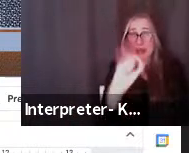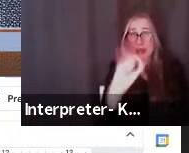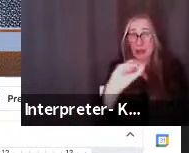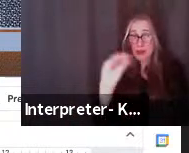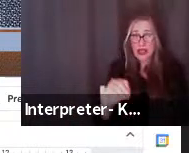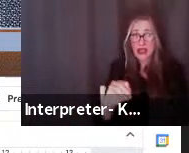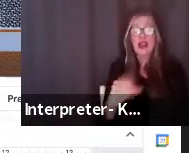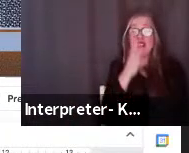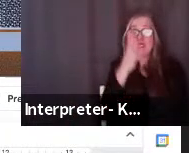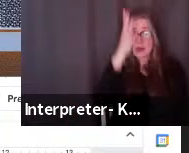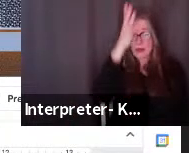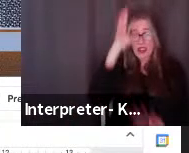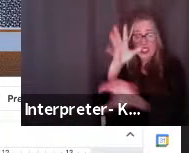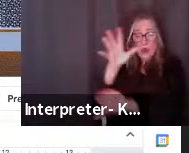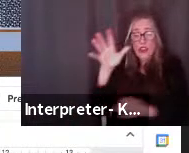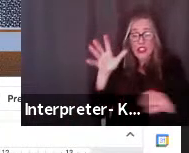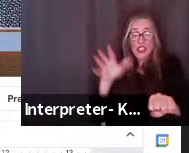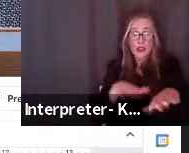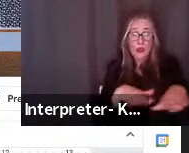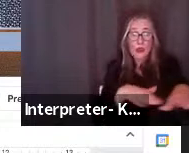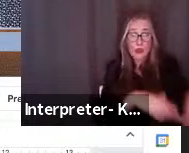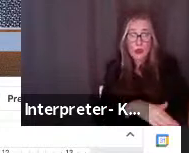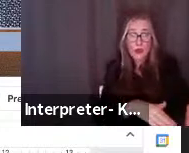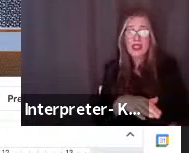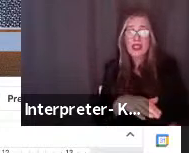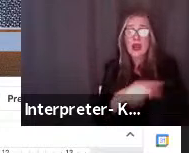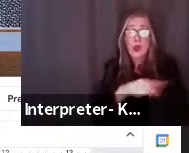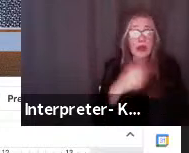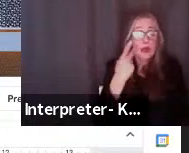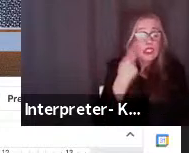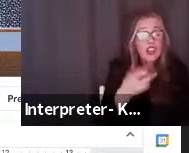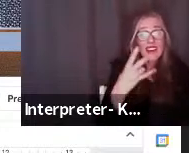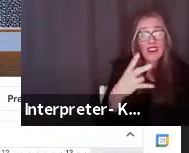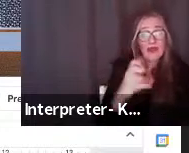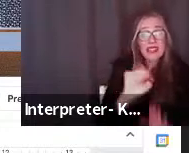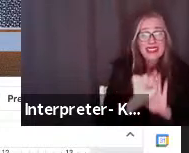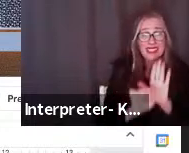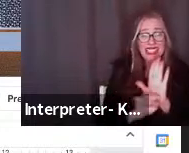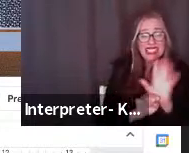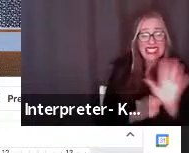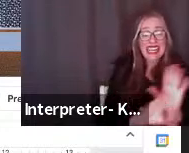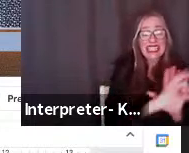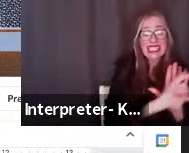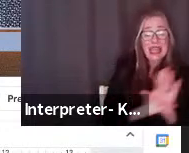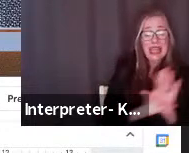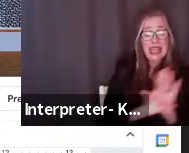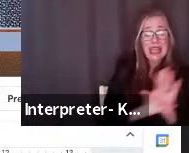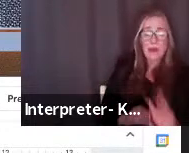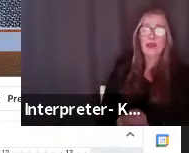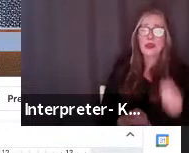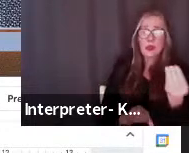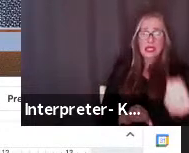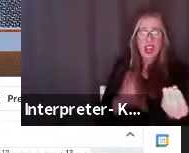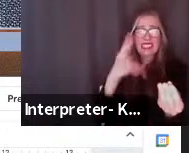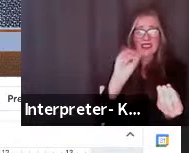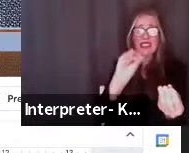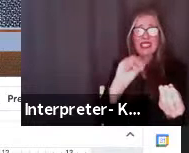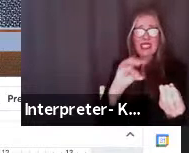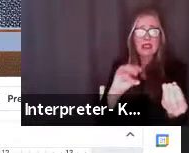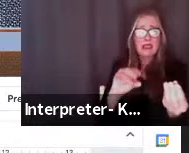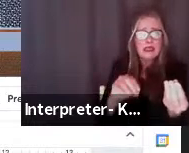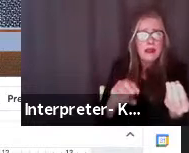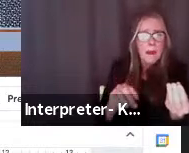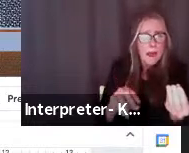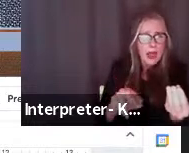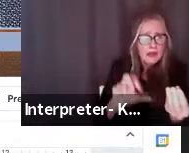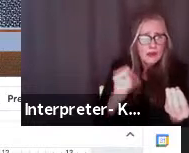removed that 17 state sample were disabled twice what it should be quote unquote we also know that it's three times more